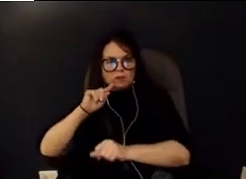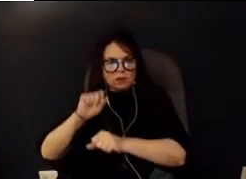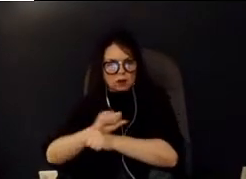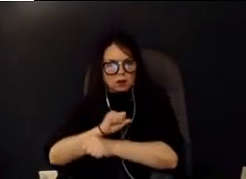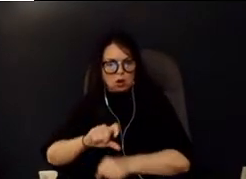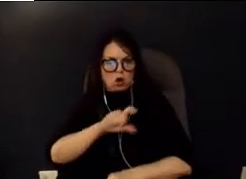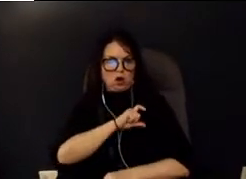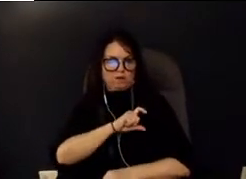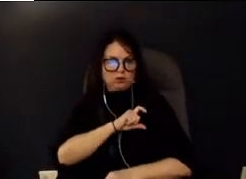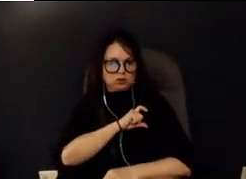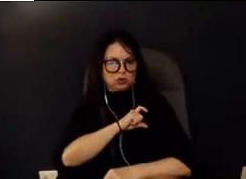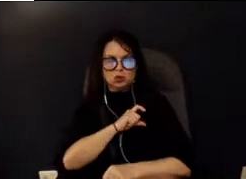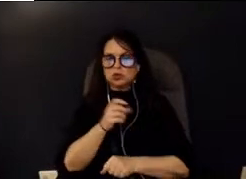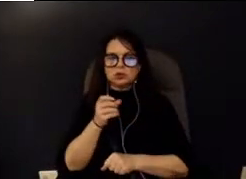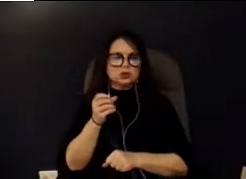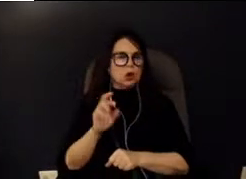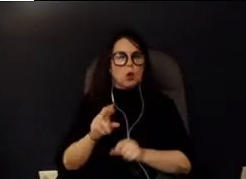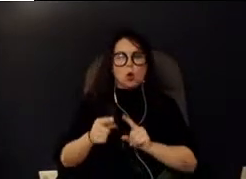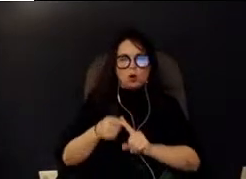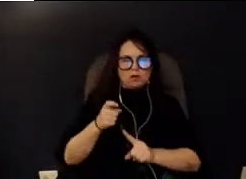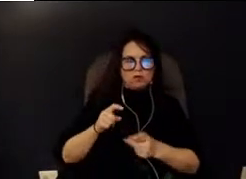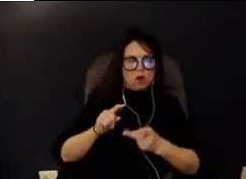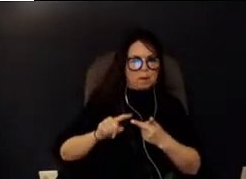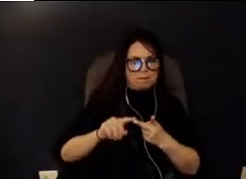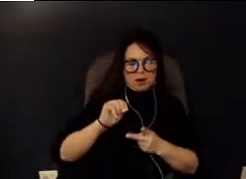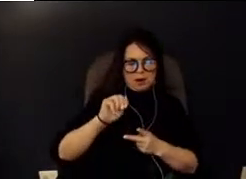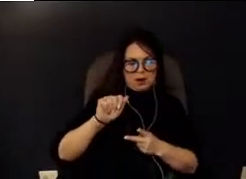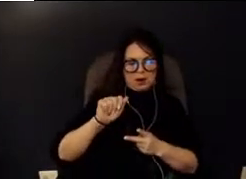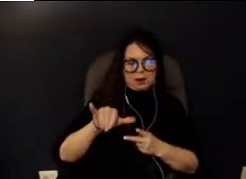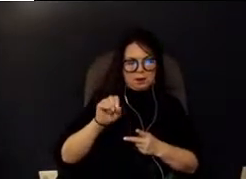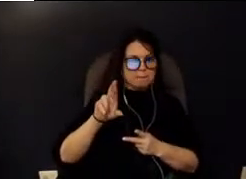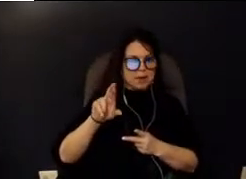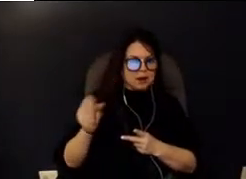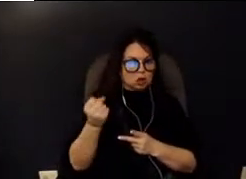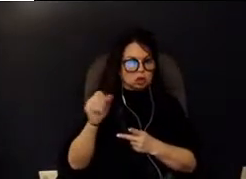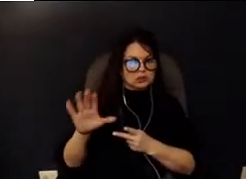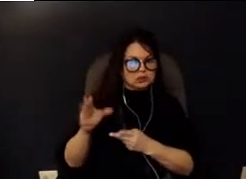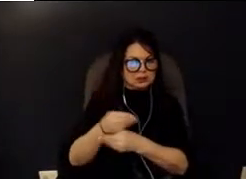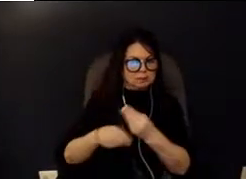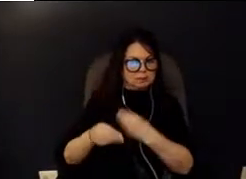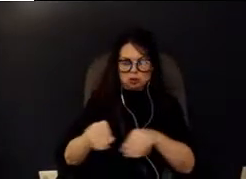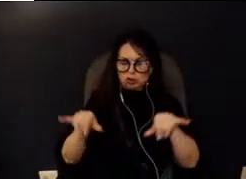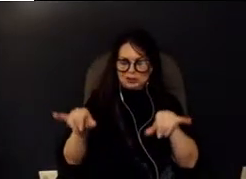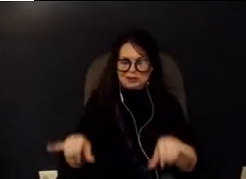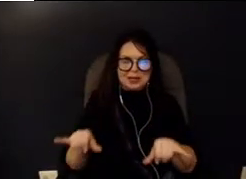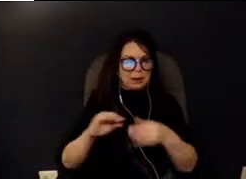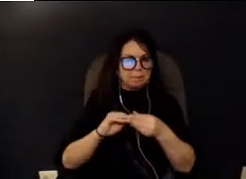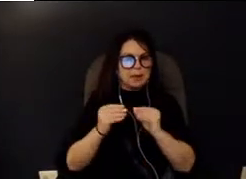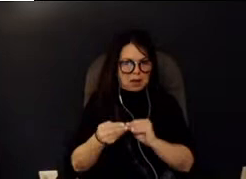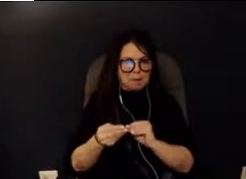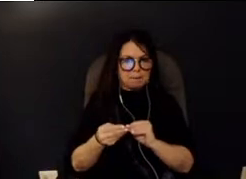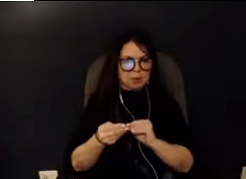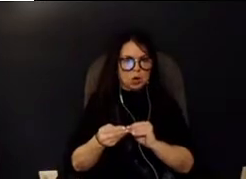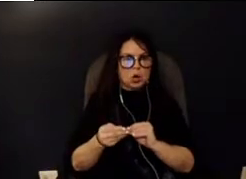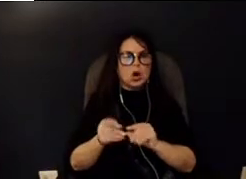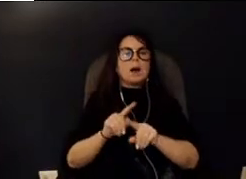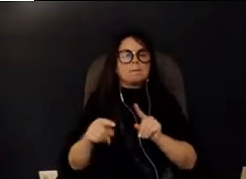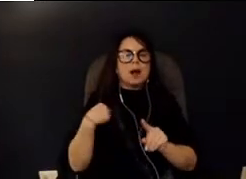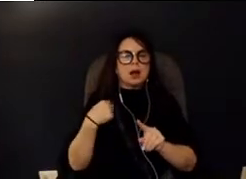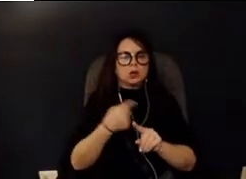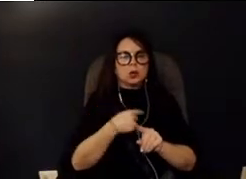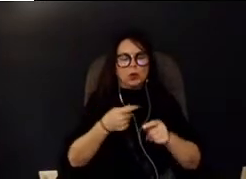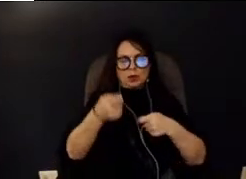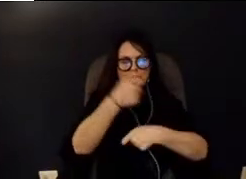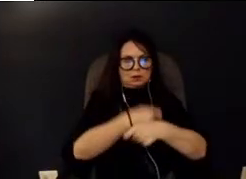mayor's budget. It is the exact same number of officers being funded. We're just describing it in what I hope are clearer terms for the